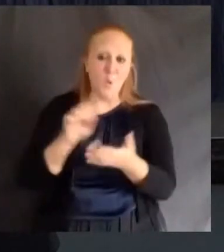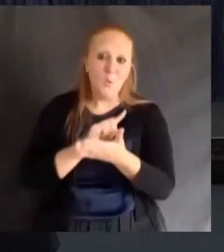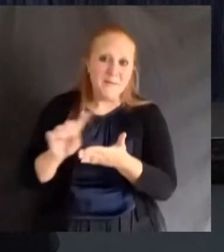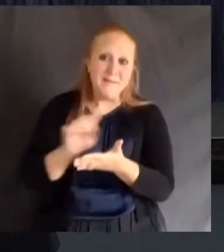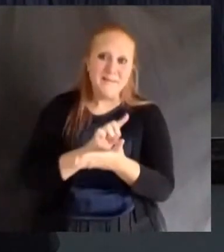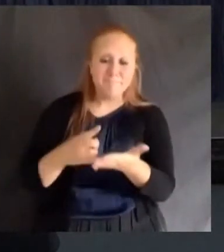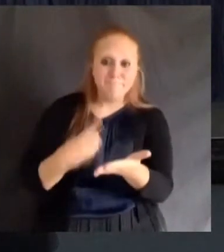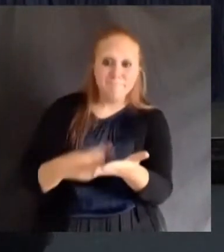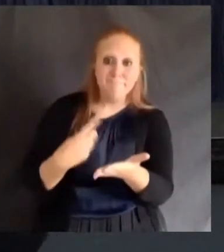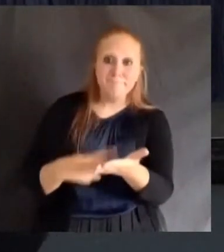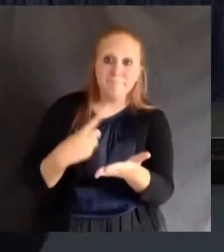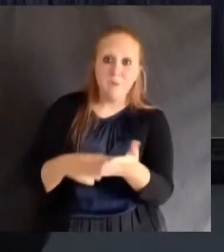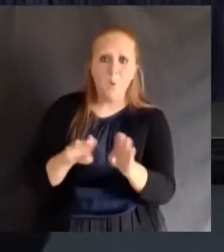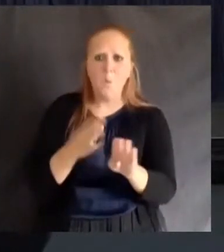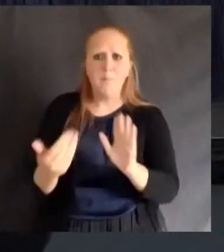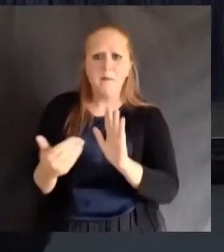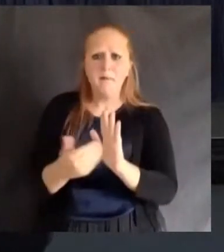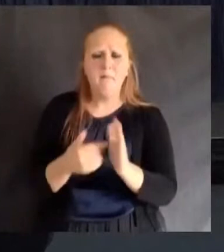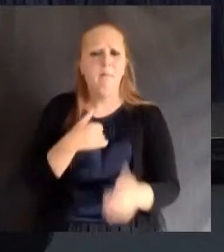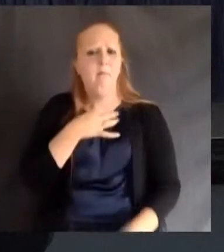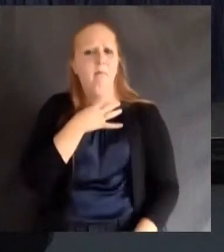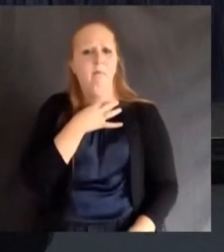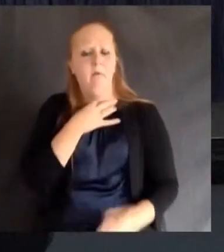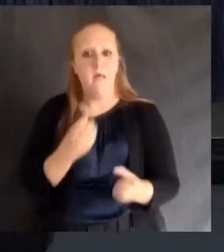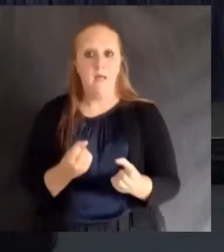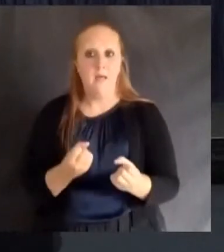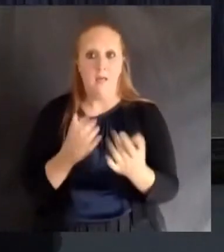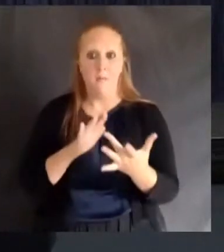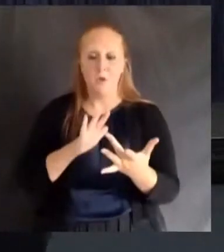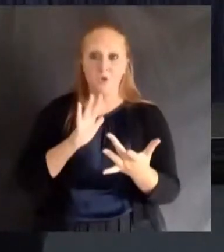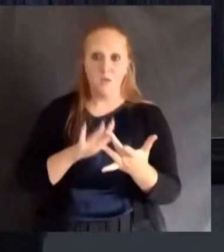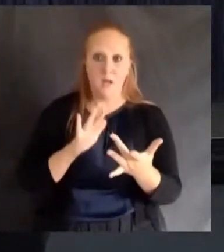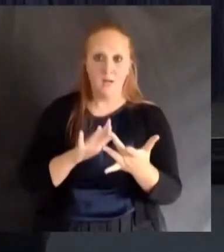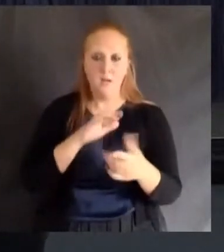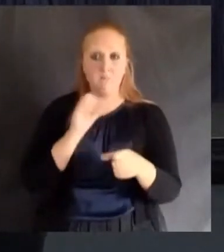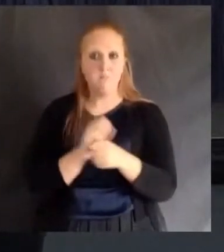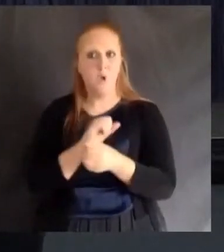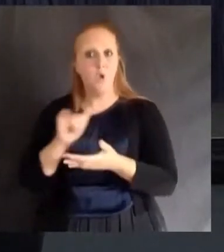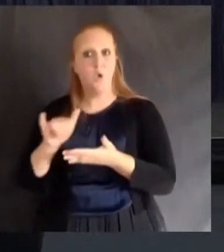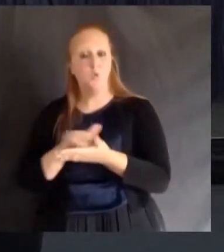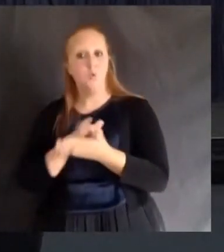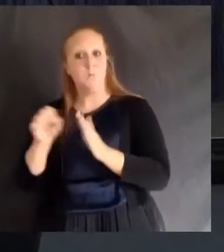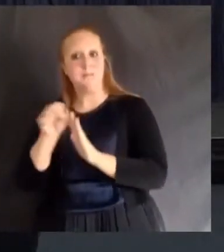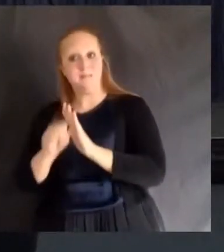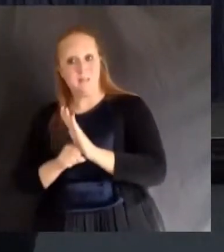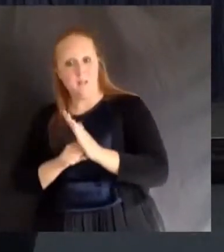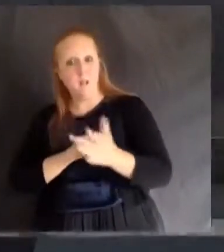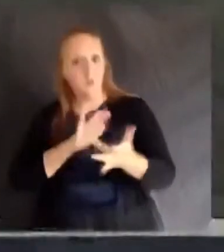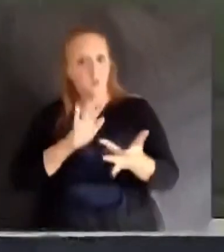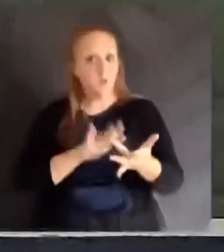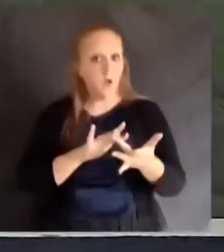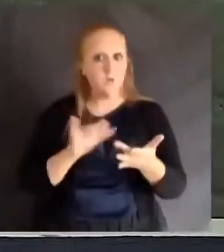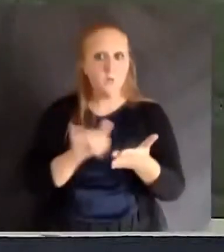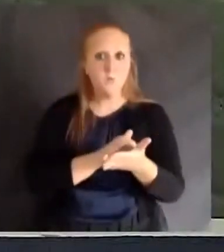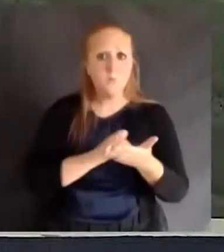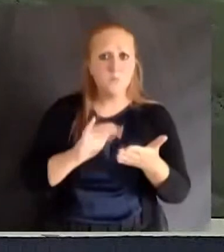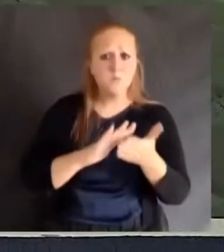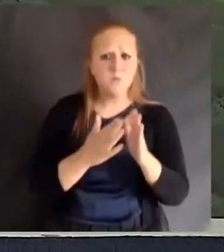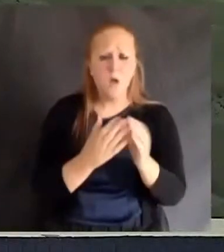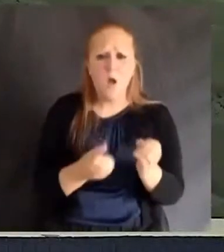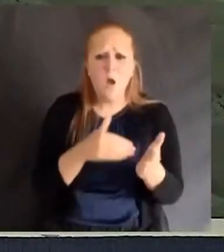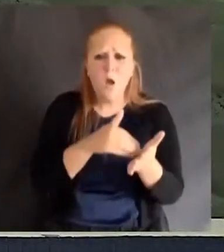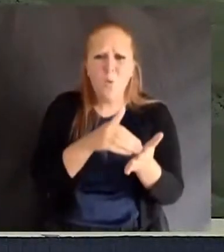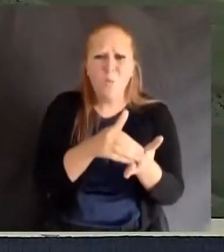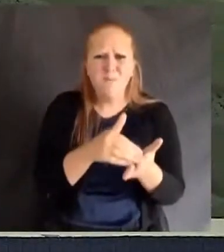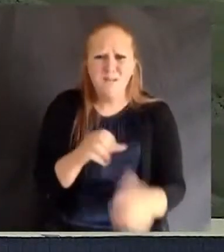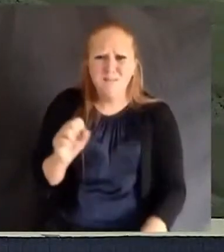Over that time, how much contact has the state had with New York City's public Oh, schools regarding significant. It's